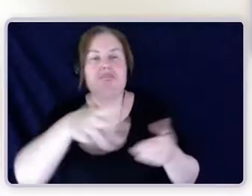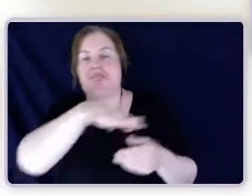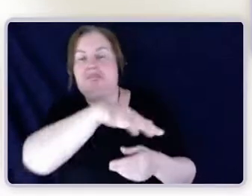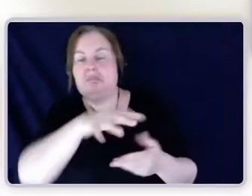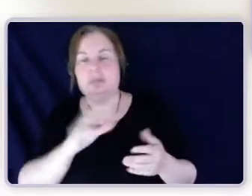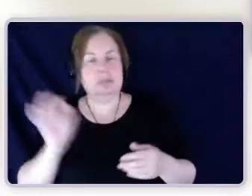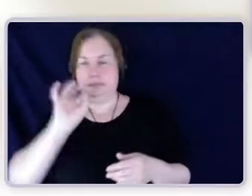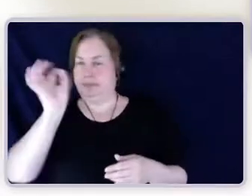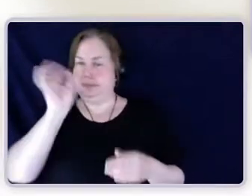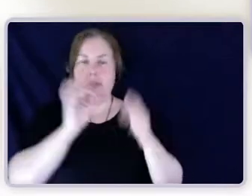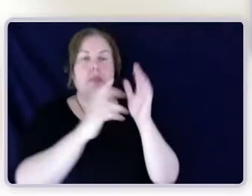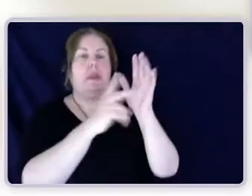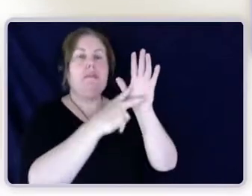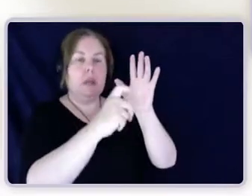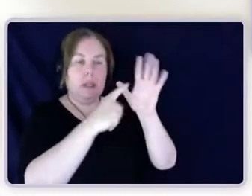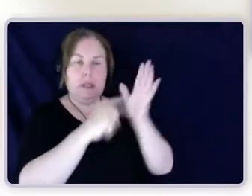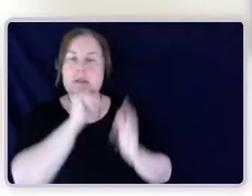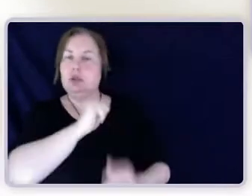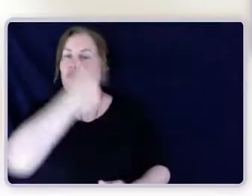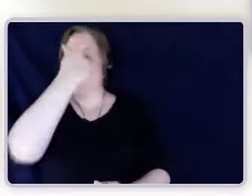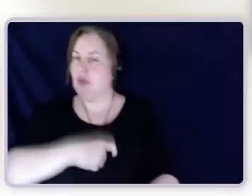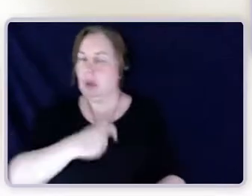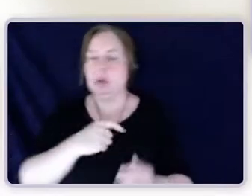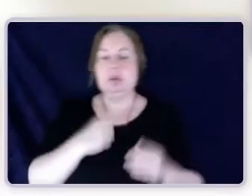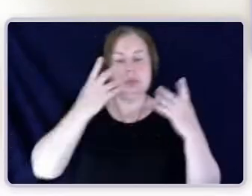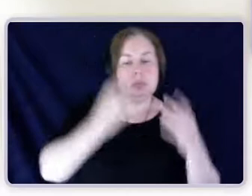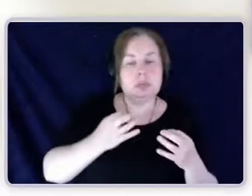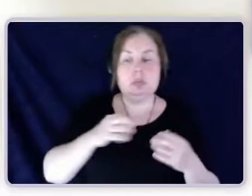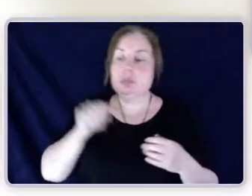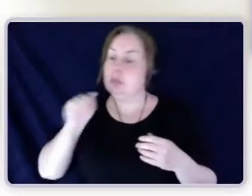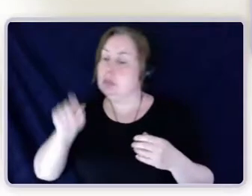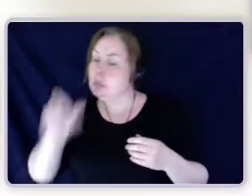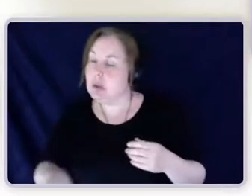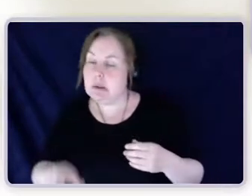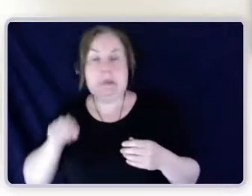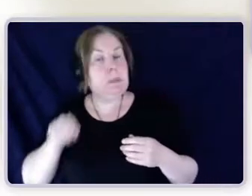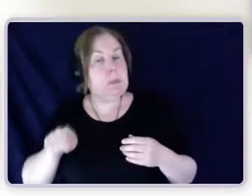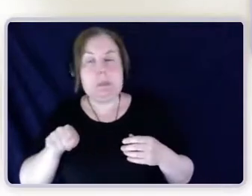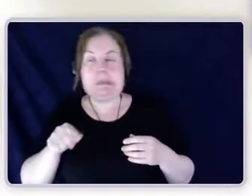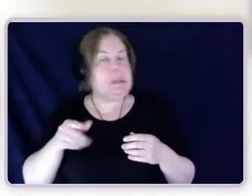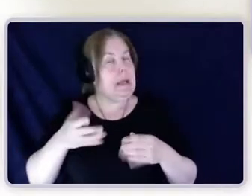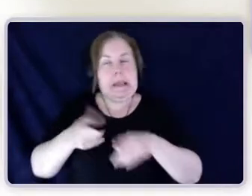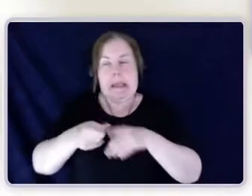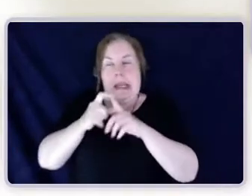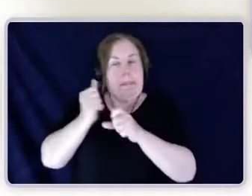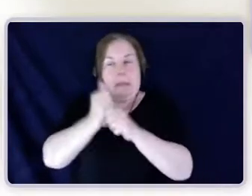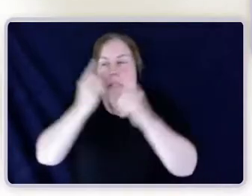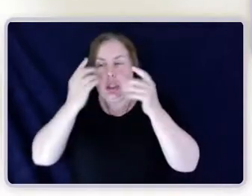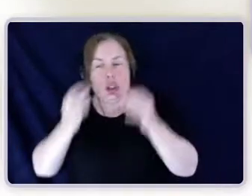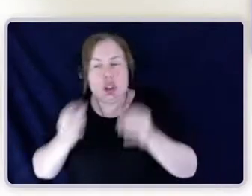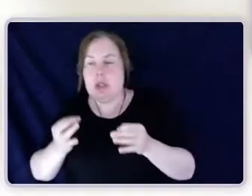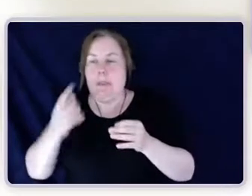needs someone else, to make that decision for him or to help support him to make that decision.